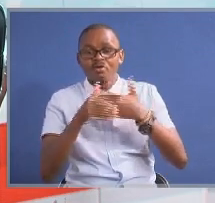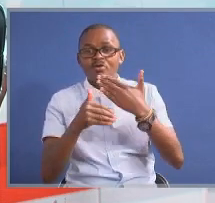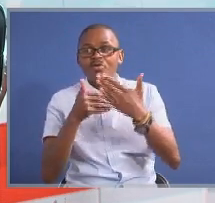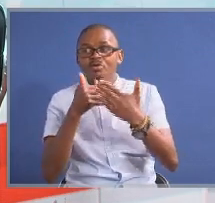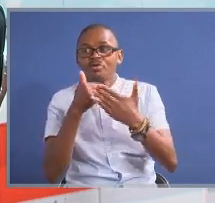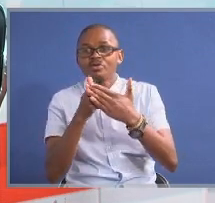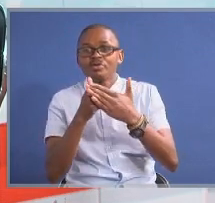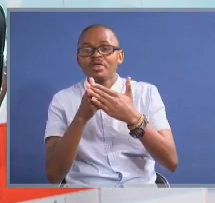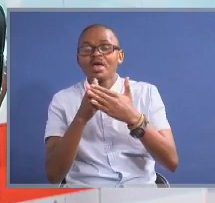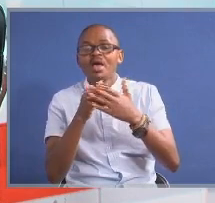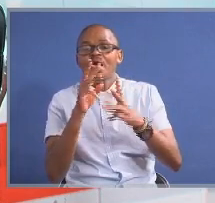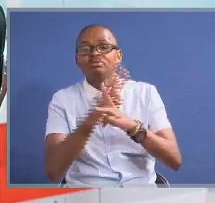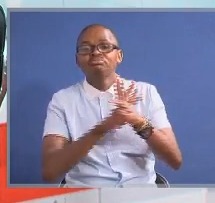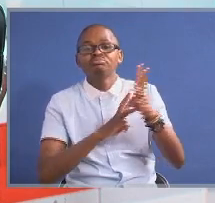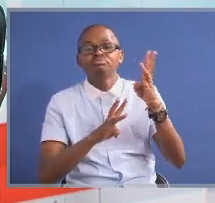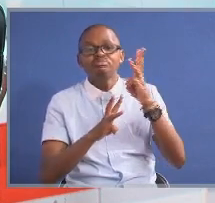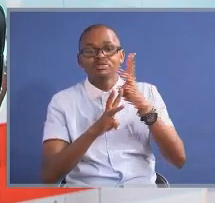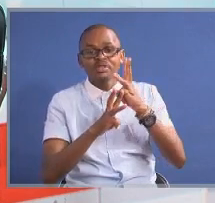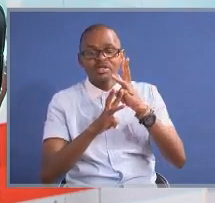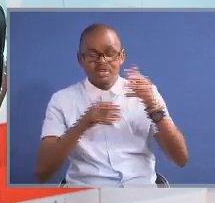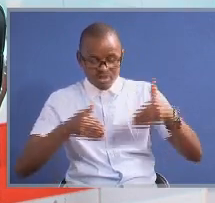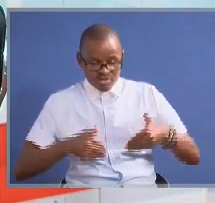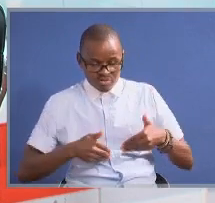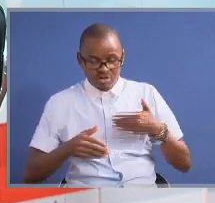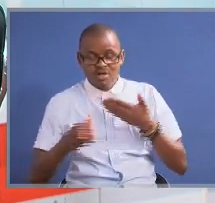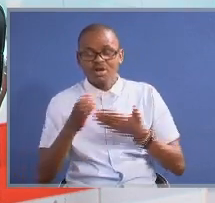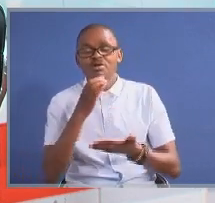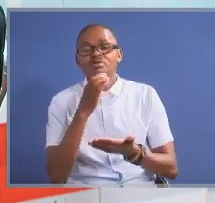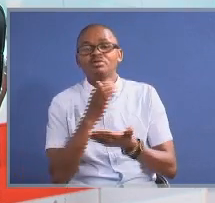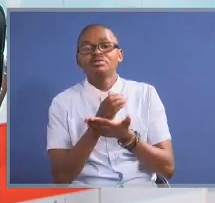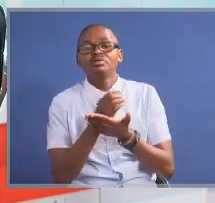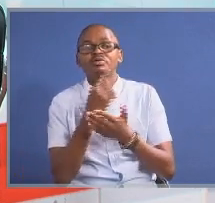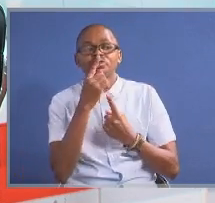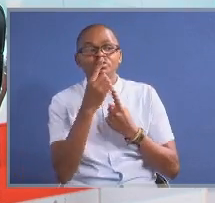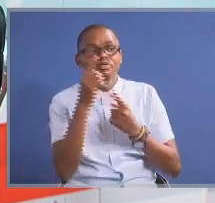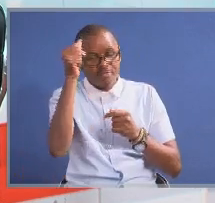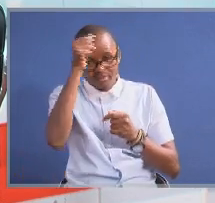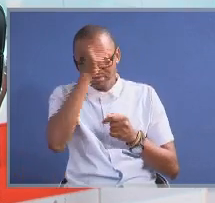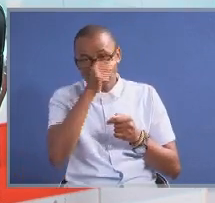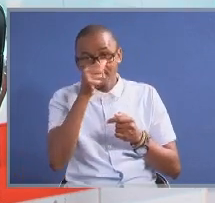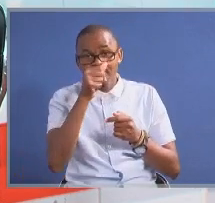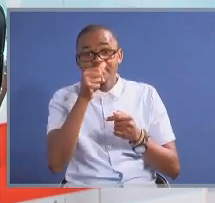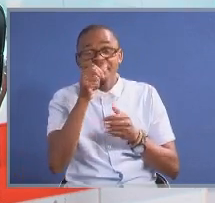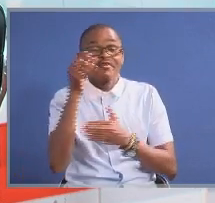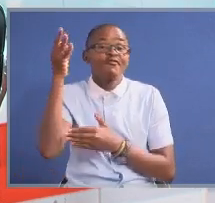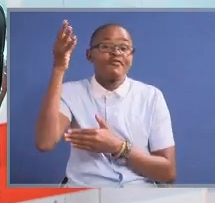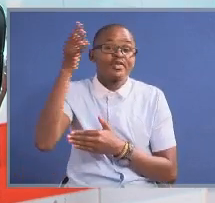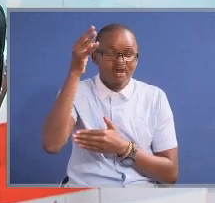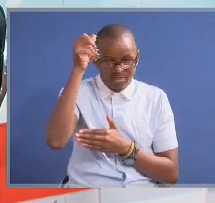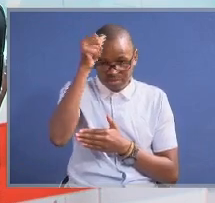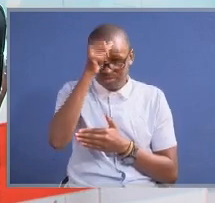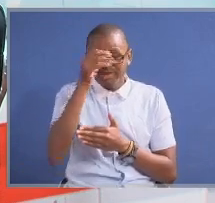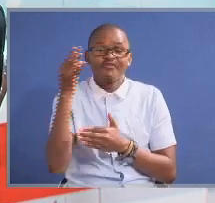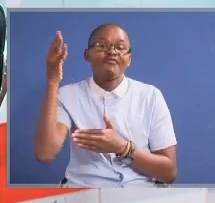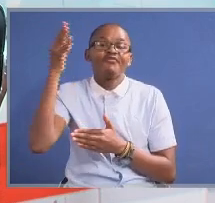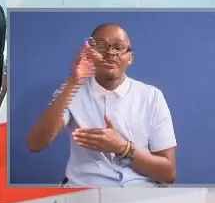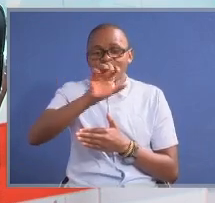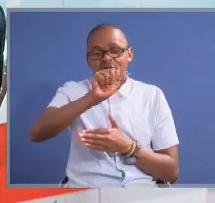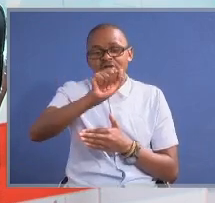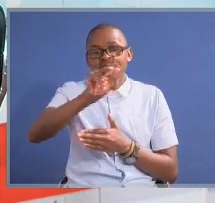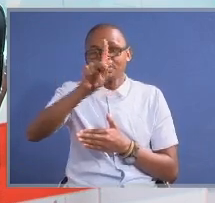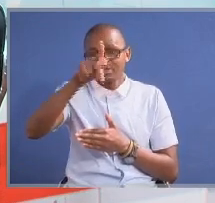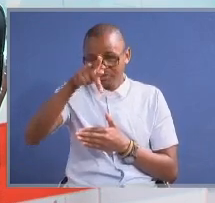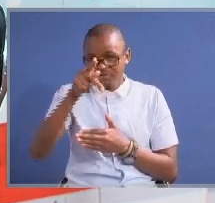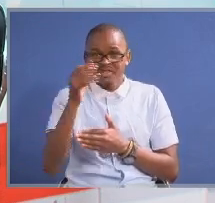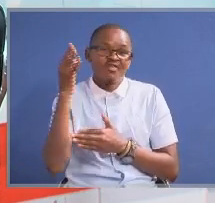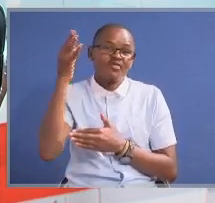this whole structure actually putting the youth at the center. You're talking about Africa, the future of Africa, the future of ACP countries,